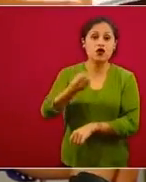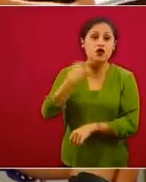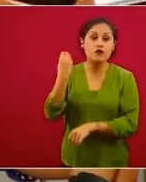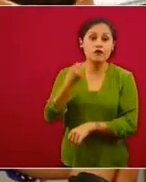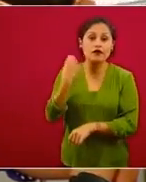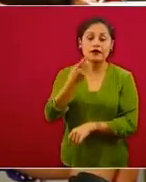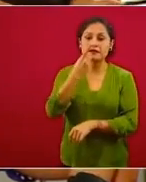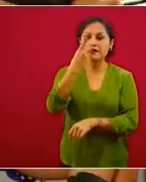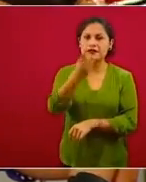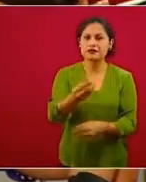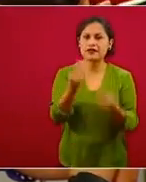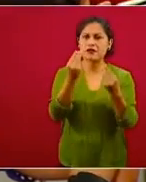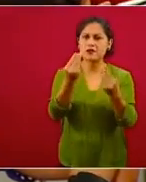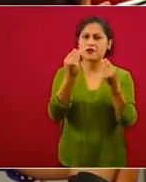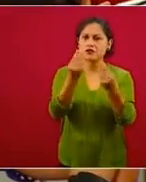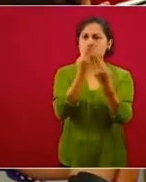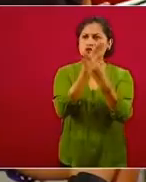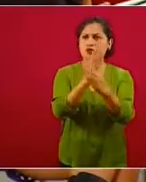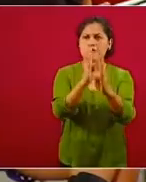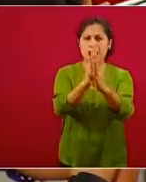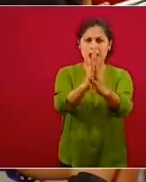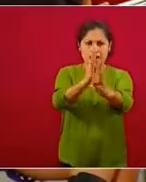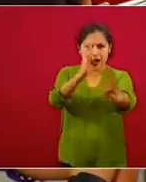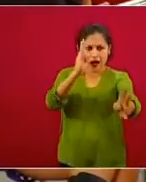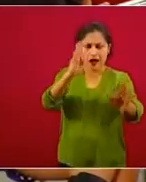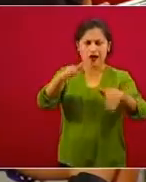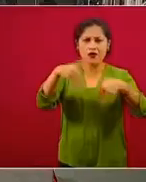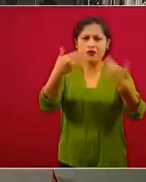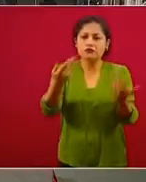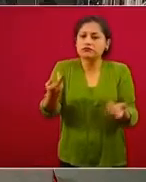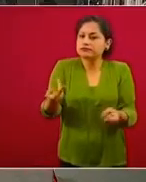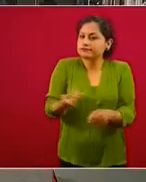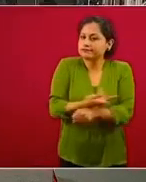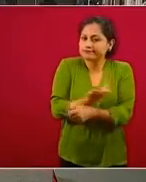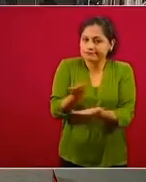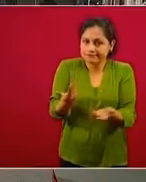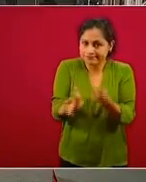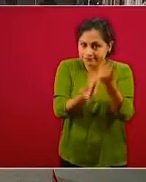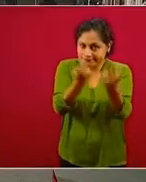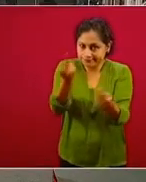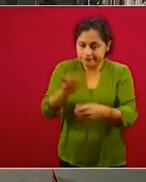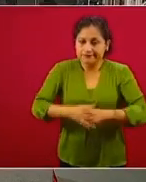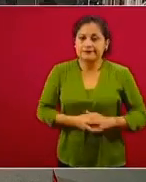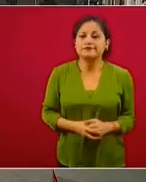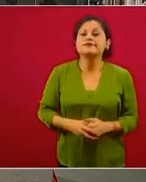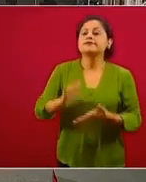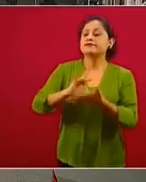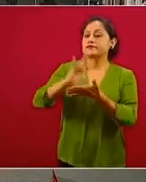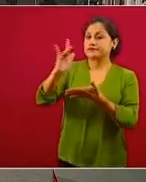los bancos, a lot of afuera. people in banks, outside, in the public space. What is going to happen?